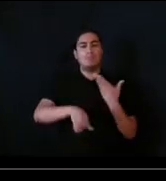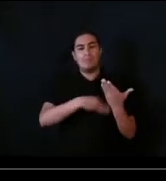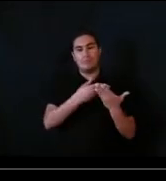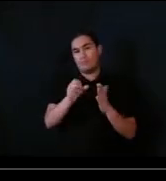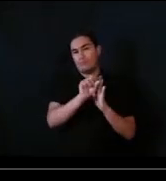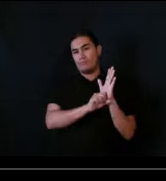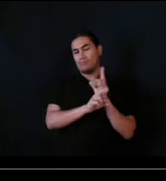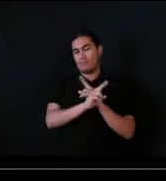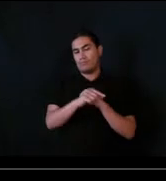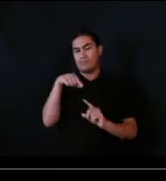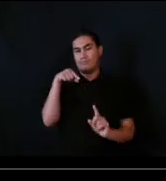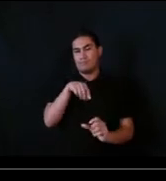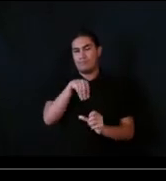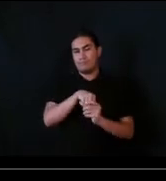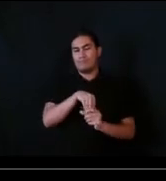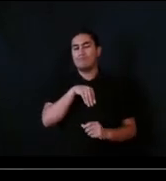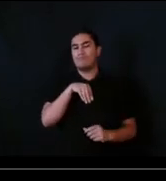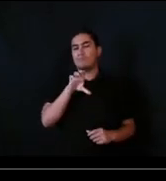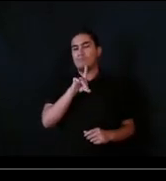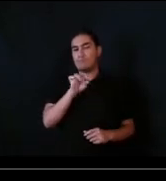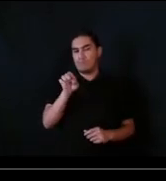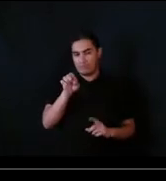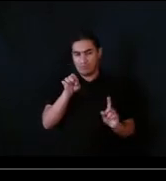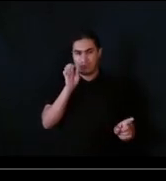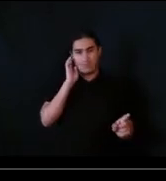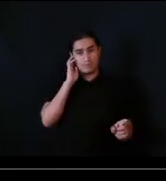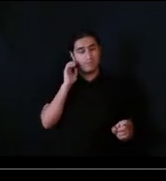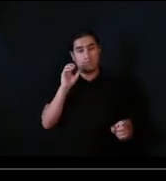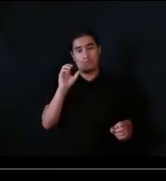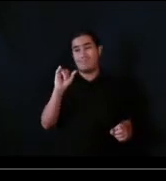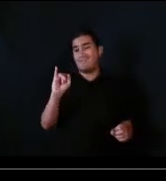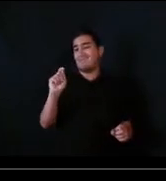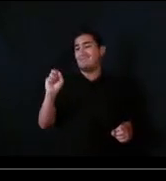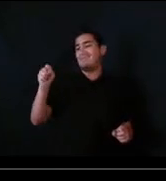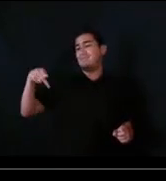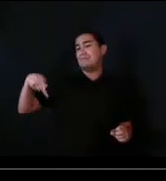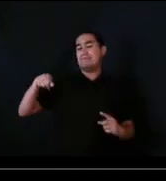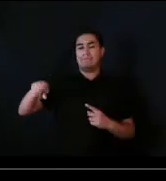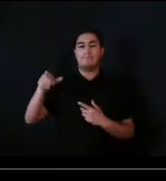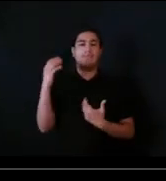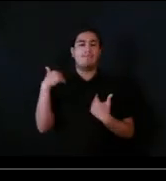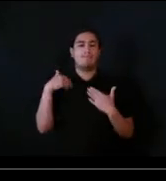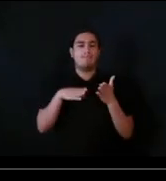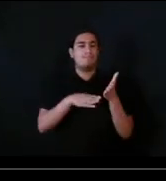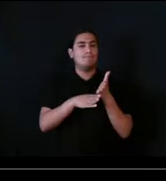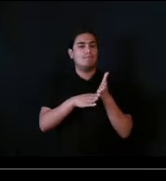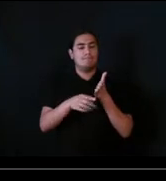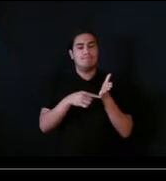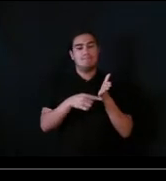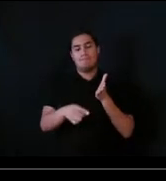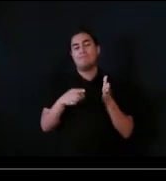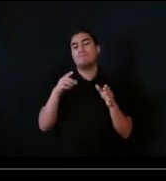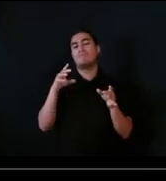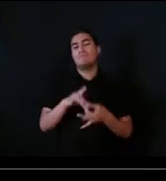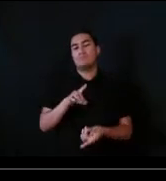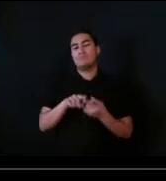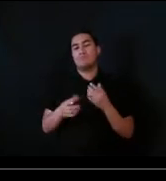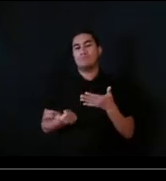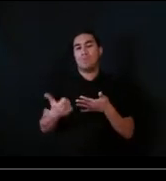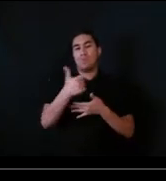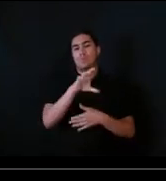specified in the streets and highways code so the itsp covers a subset um in the form of priority